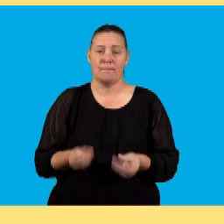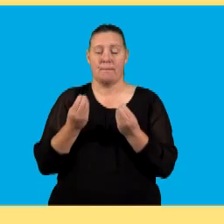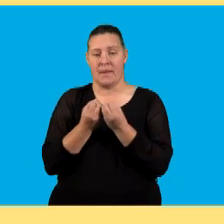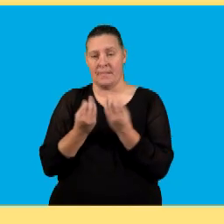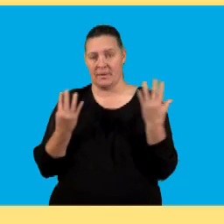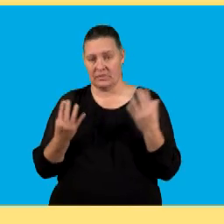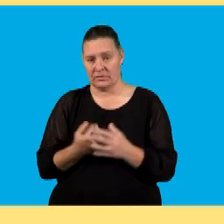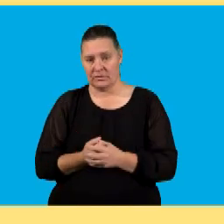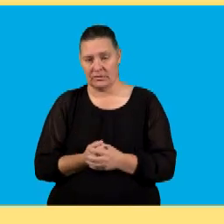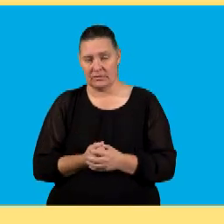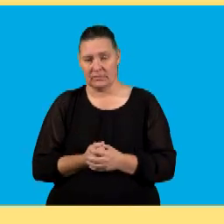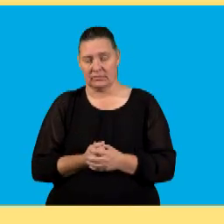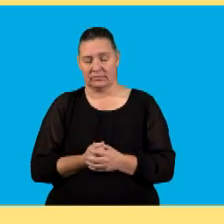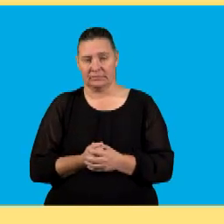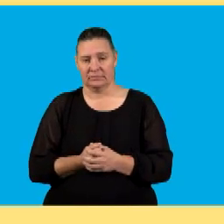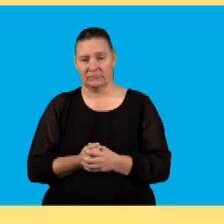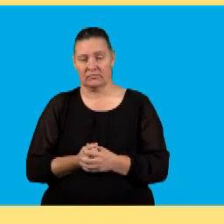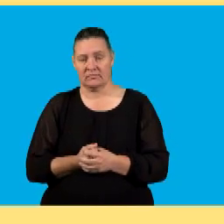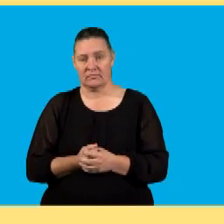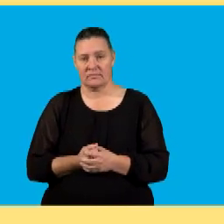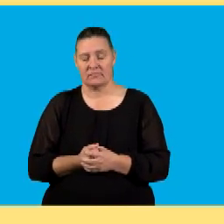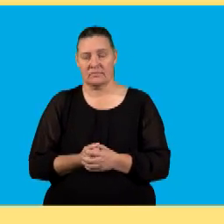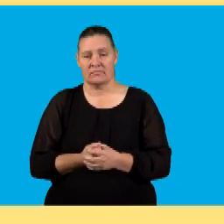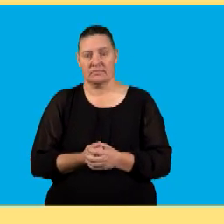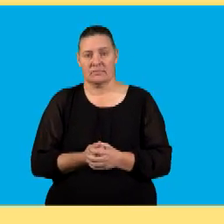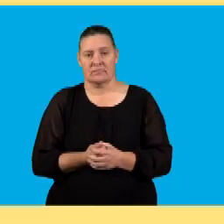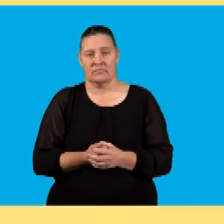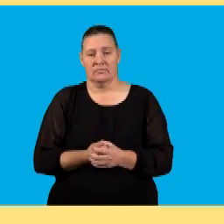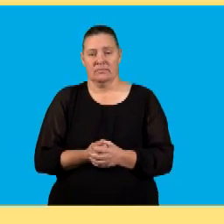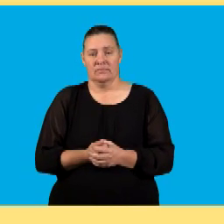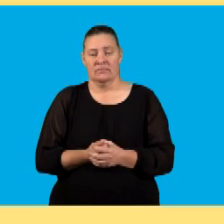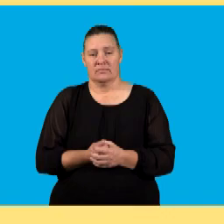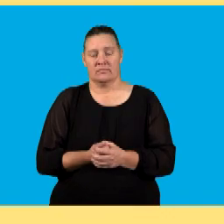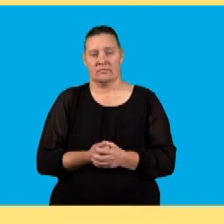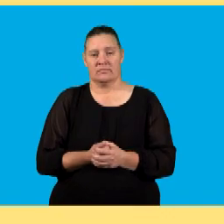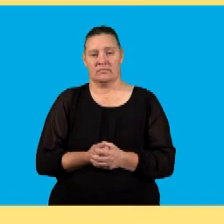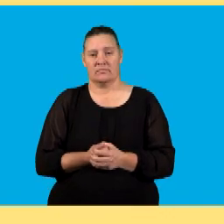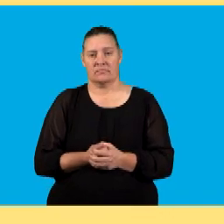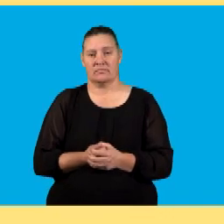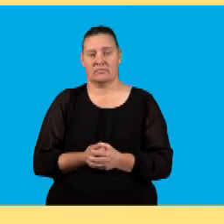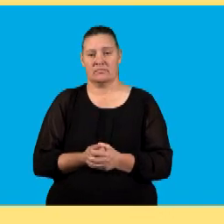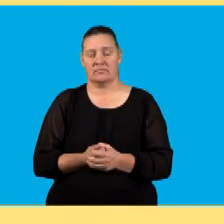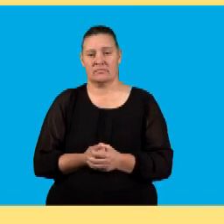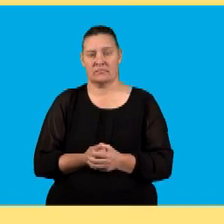12 months. Please punch that in your calculator. How much do you get?